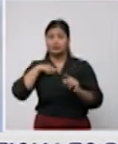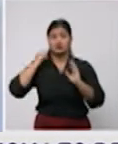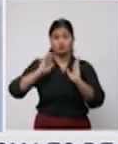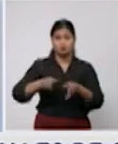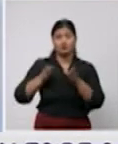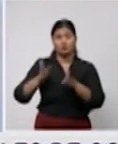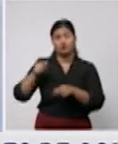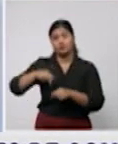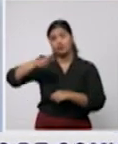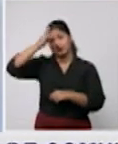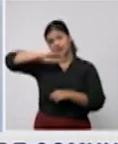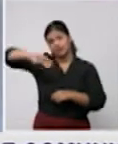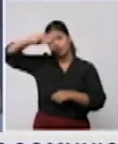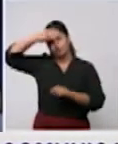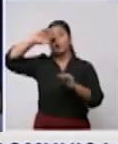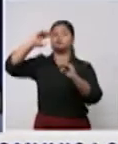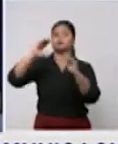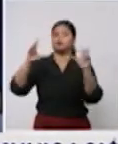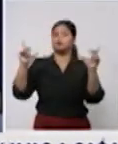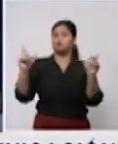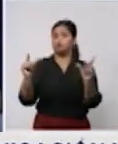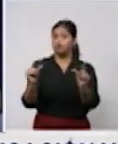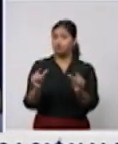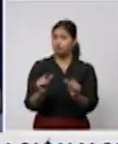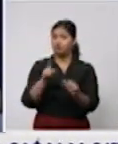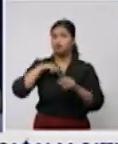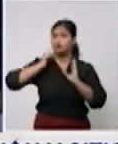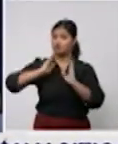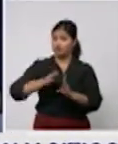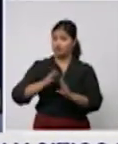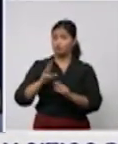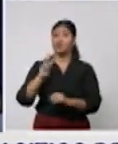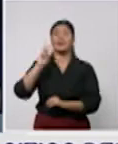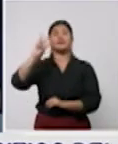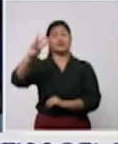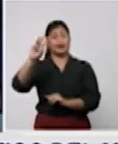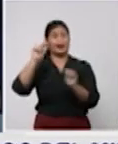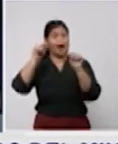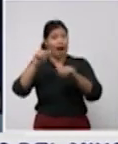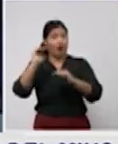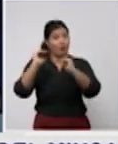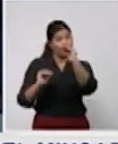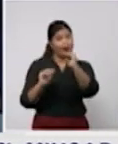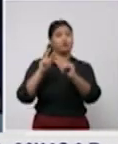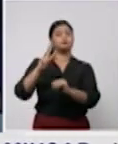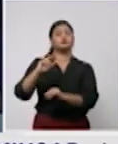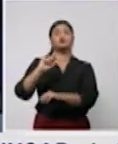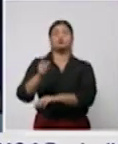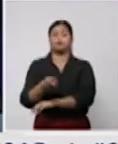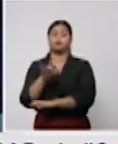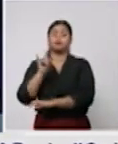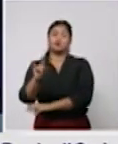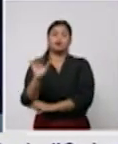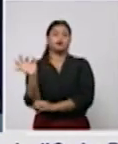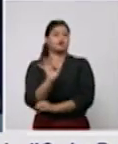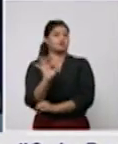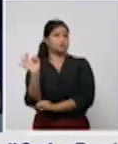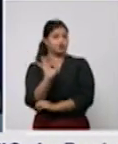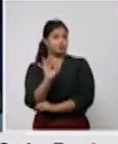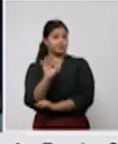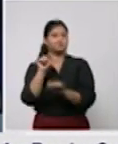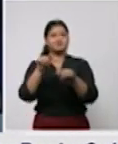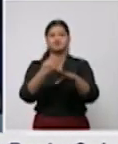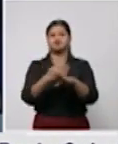Cuba for the last 6 days. Since the pandemic began, the island has registered